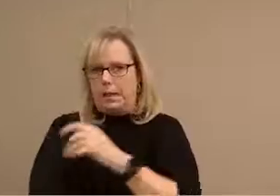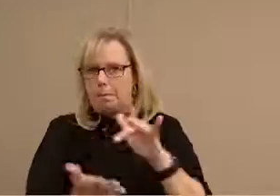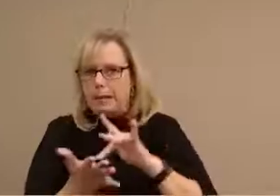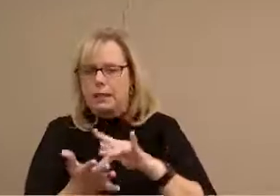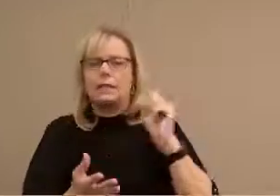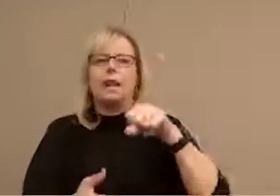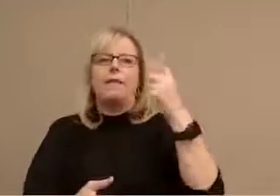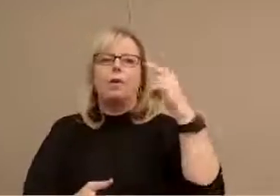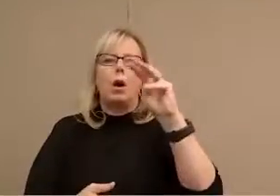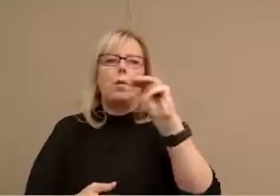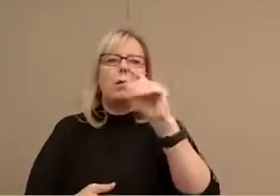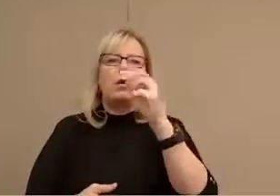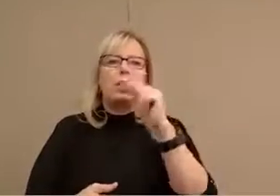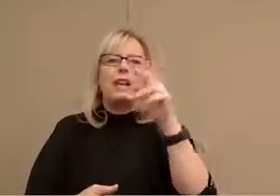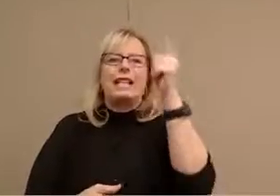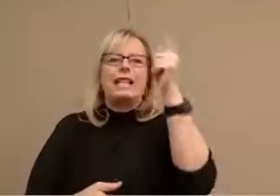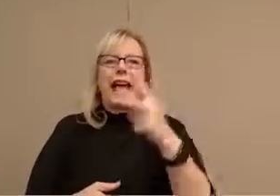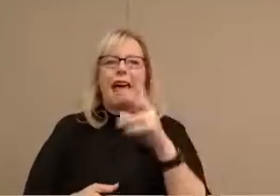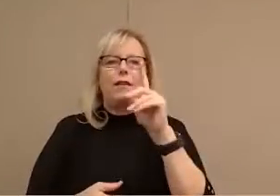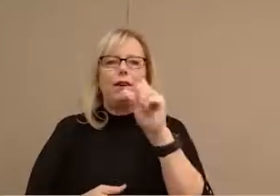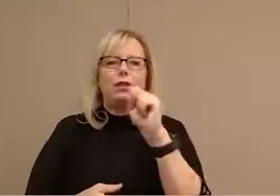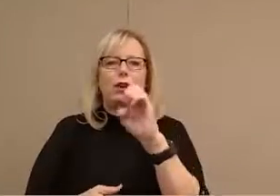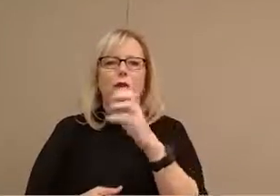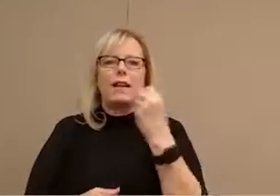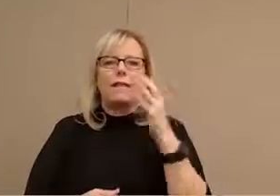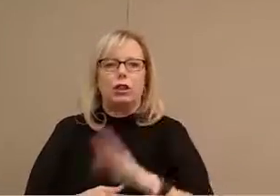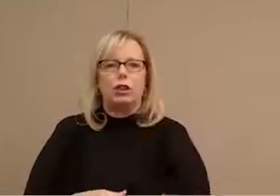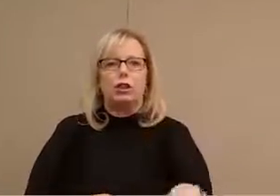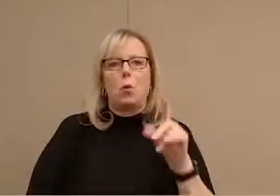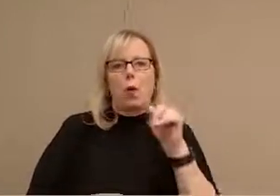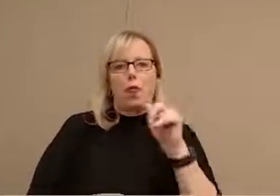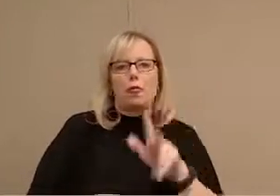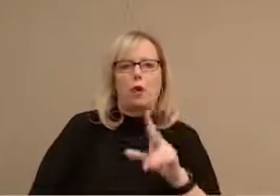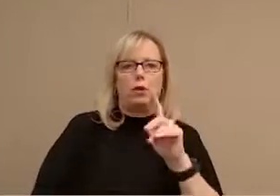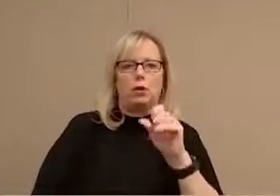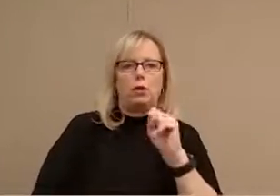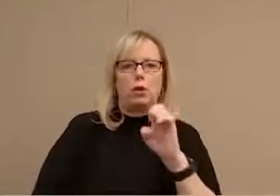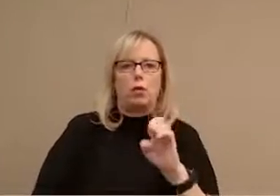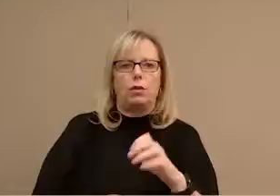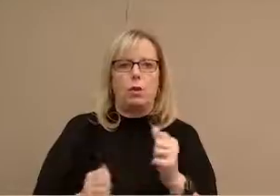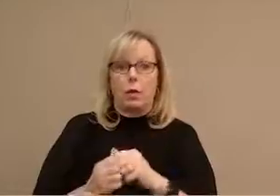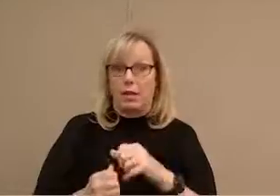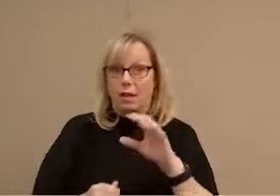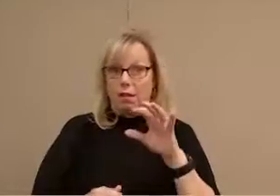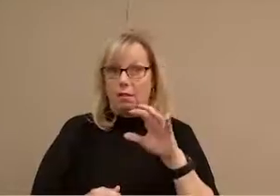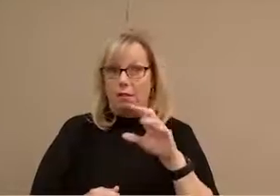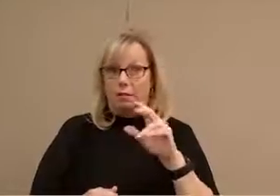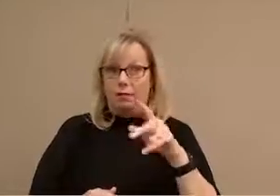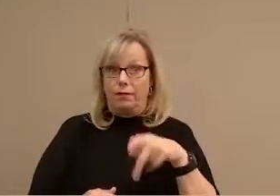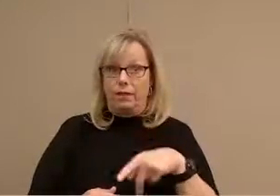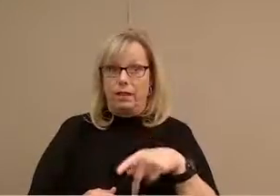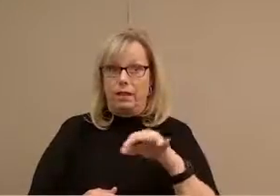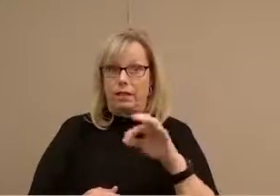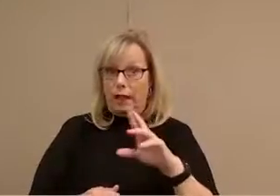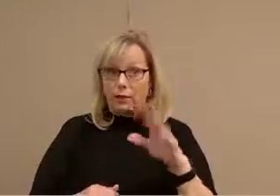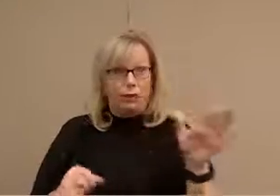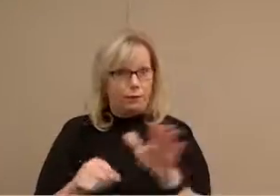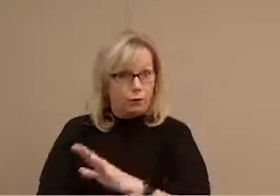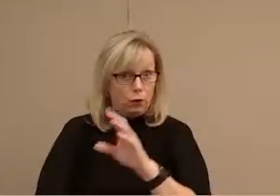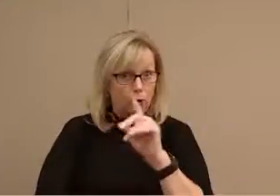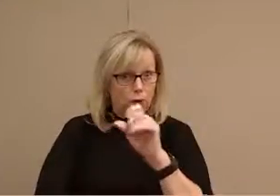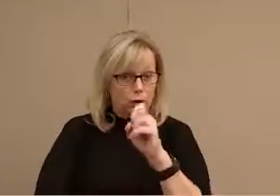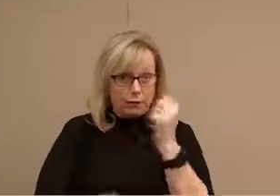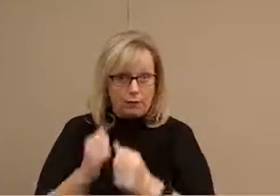right? Moderna, it is a half dose. And for the pediatric, it's a third of the dose. Okay, but with Pfizer, it's another full dose for